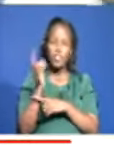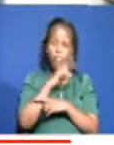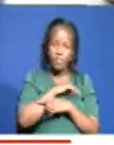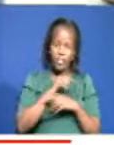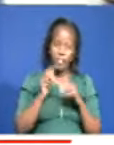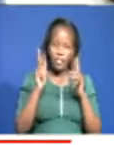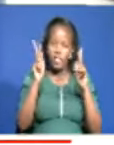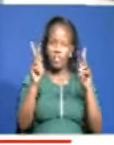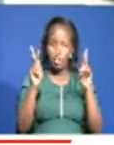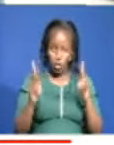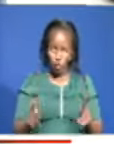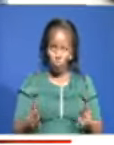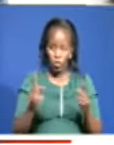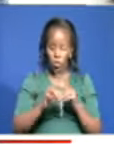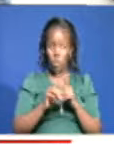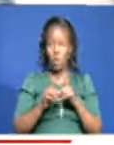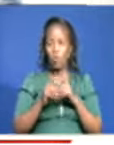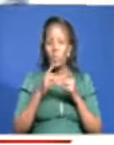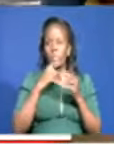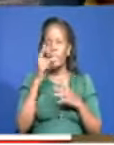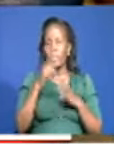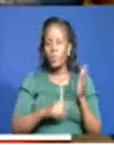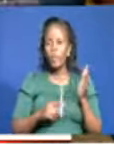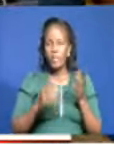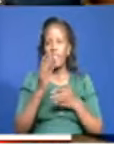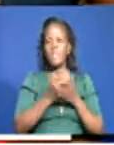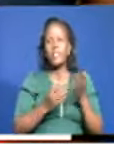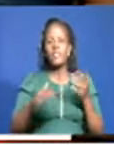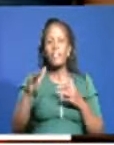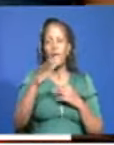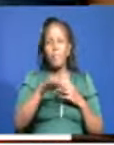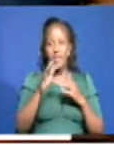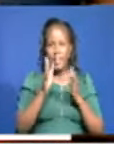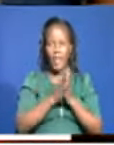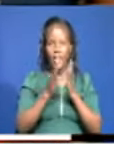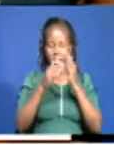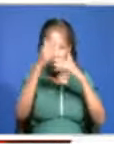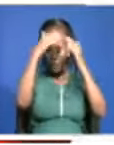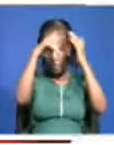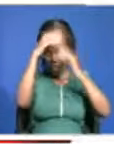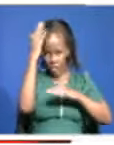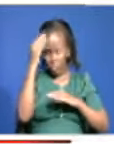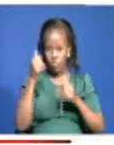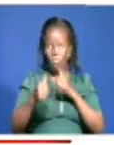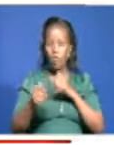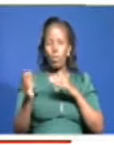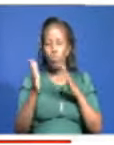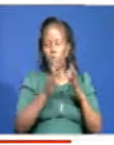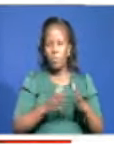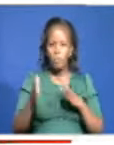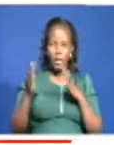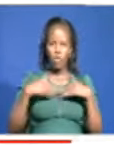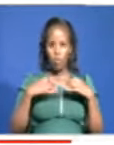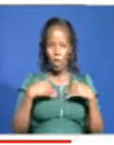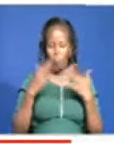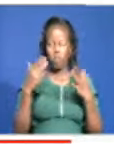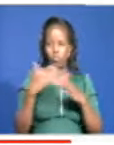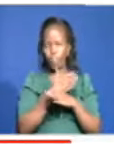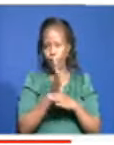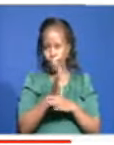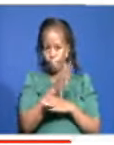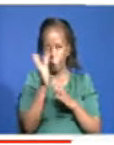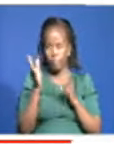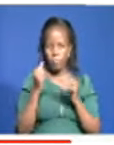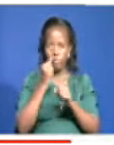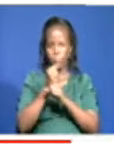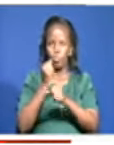emerging trend of some quarters outside the engineering profession attempting to dictate the practice. We have a system